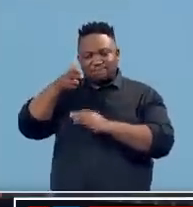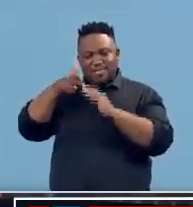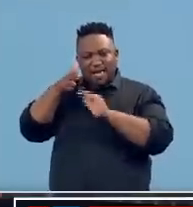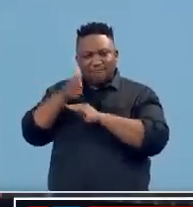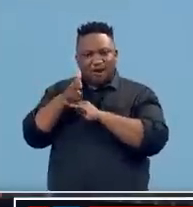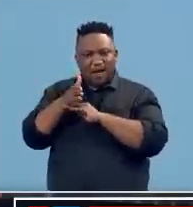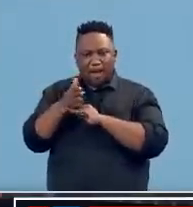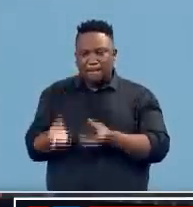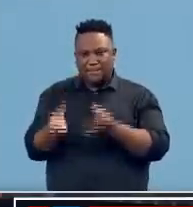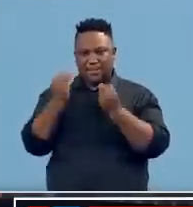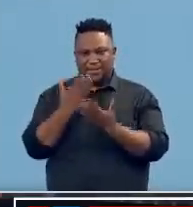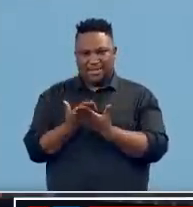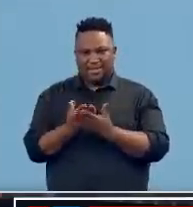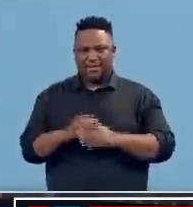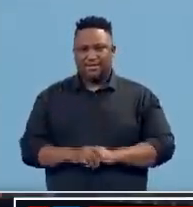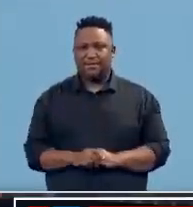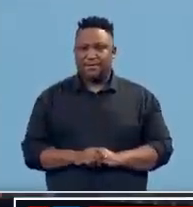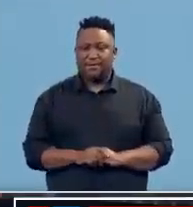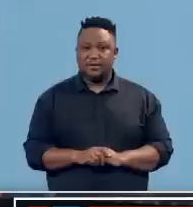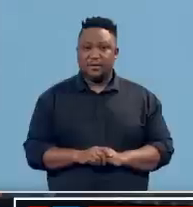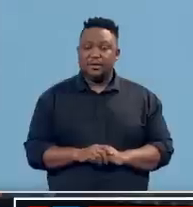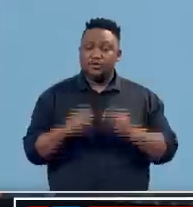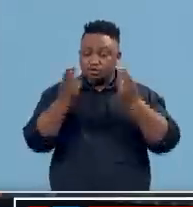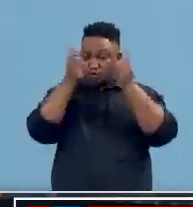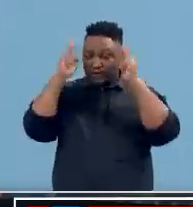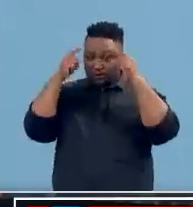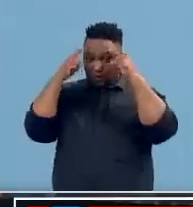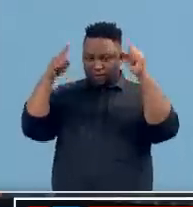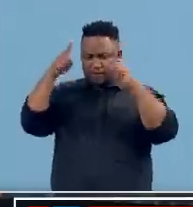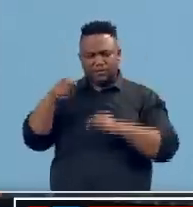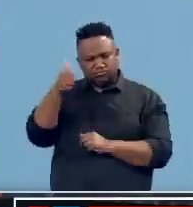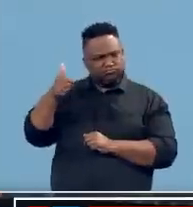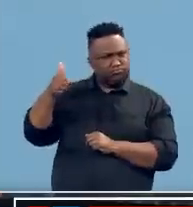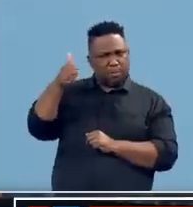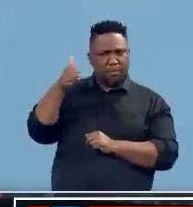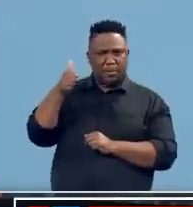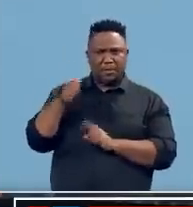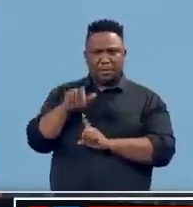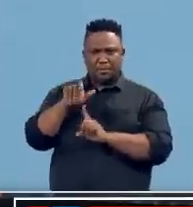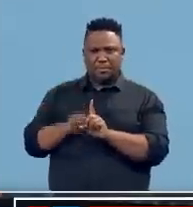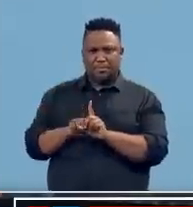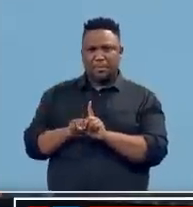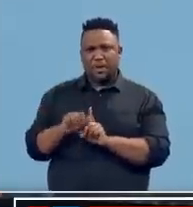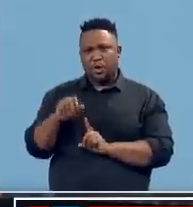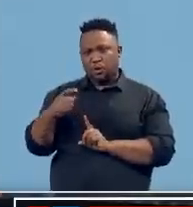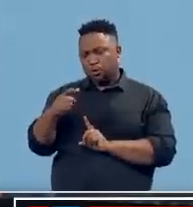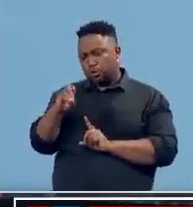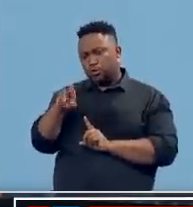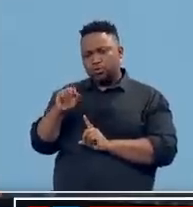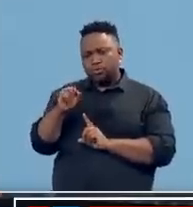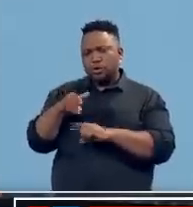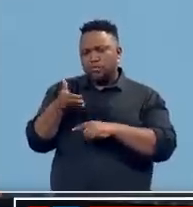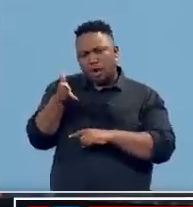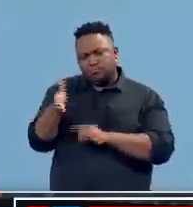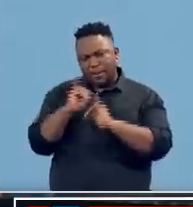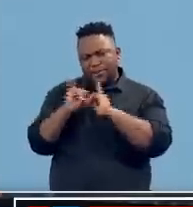viral on social media. Ray Durrheim, who's the professor in the School of Geoscience at Wits University, joins us now for more on this. Thank you